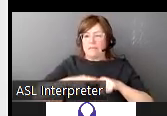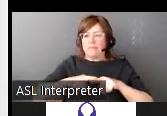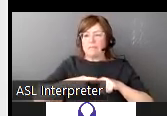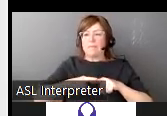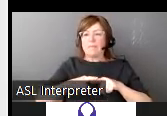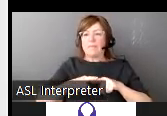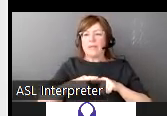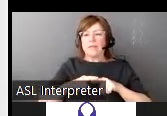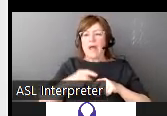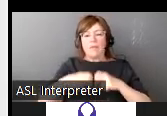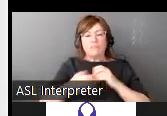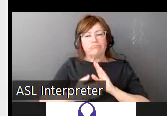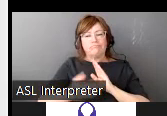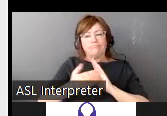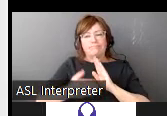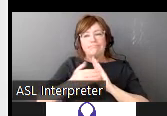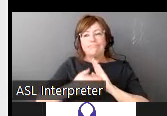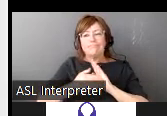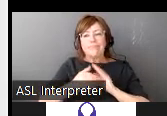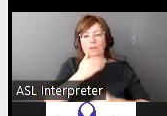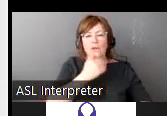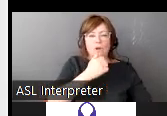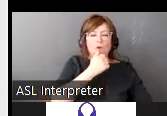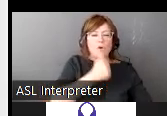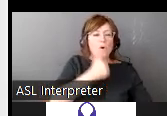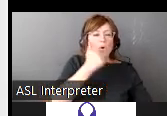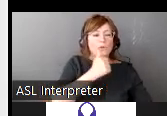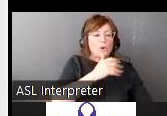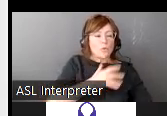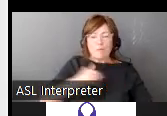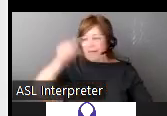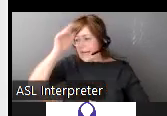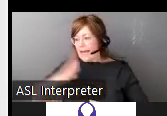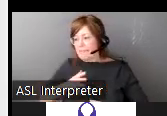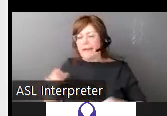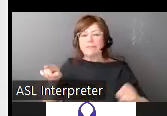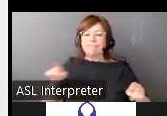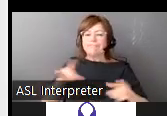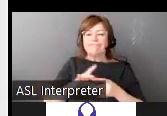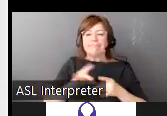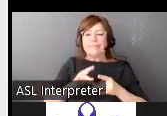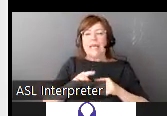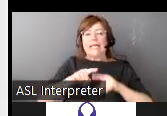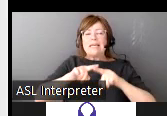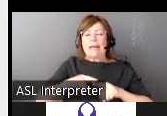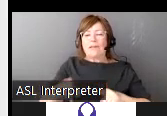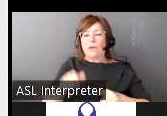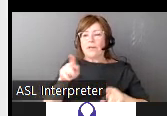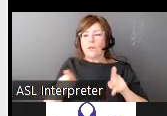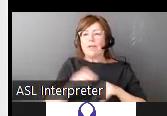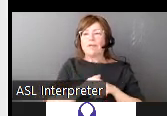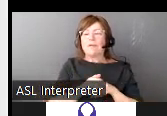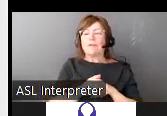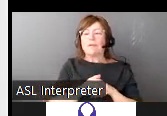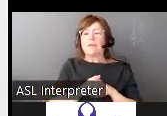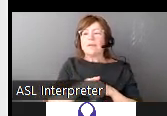recurring problem identified by both older women and men is their physical dependence on others. Specifically, the participants